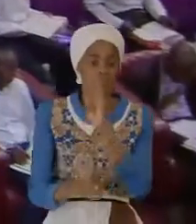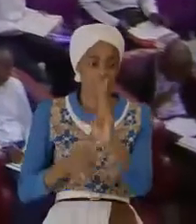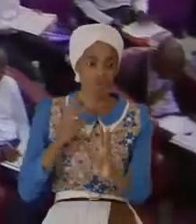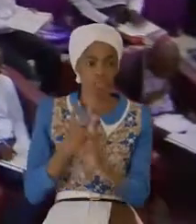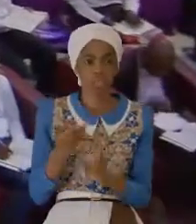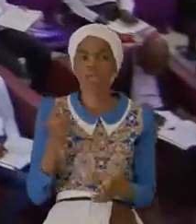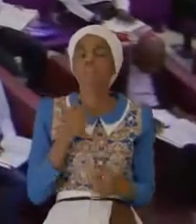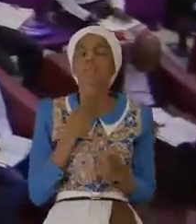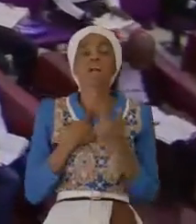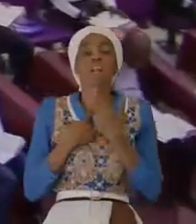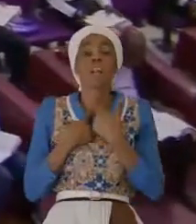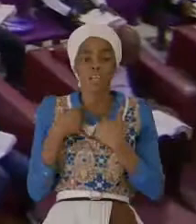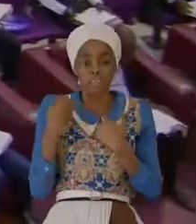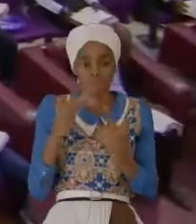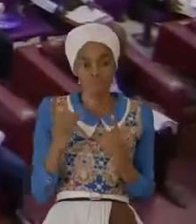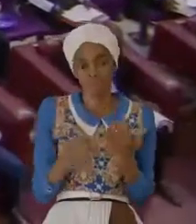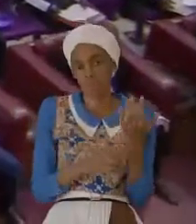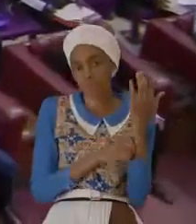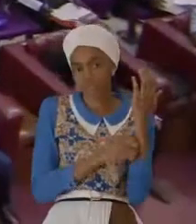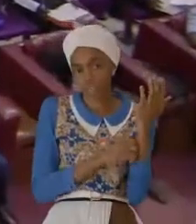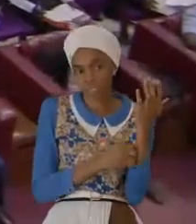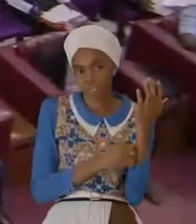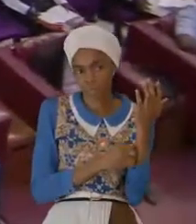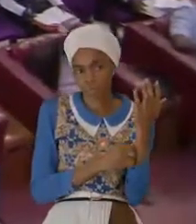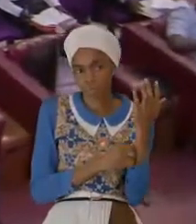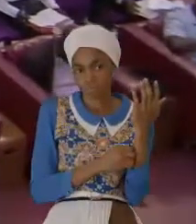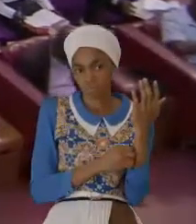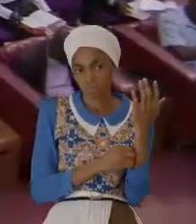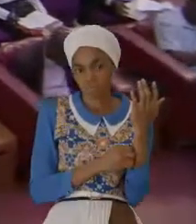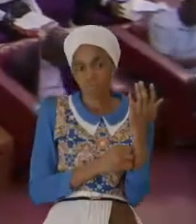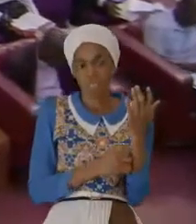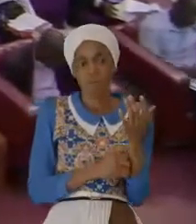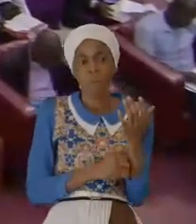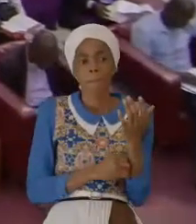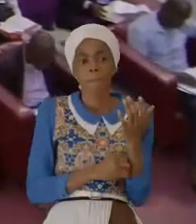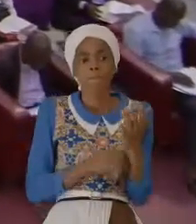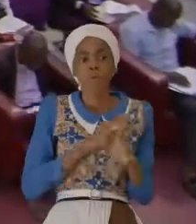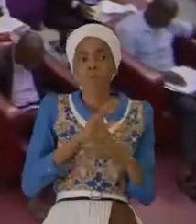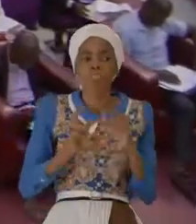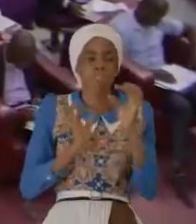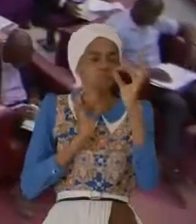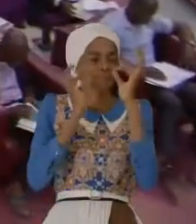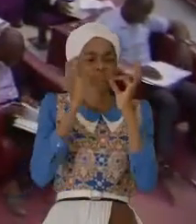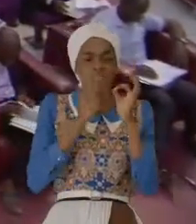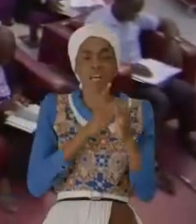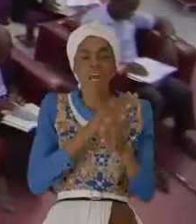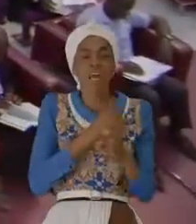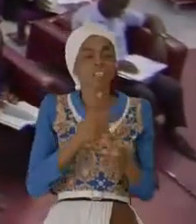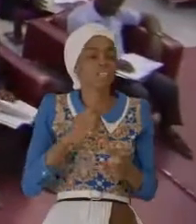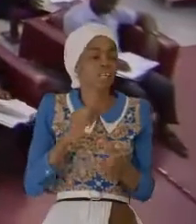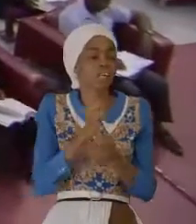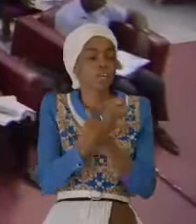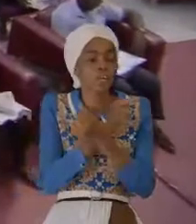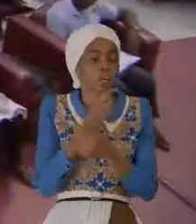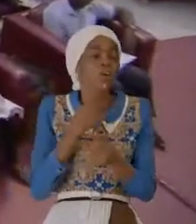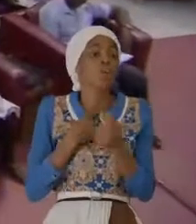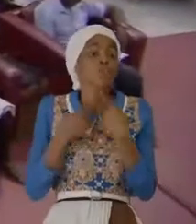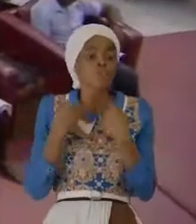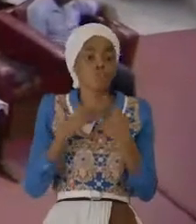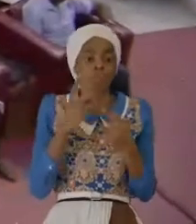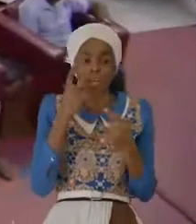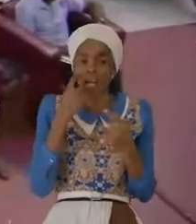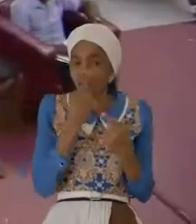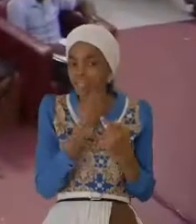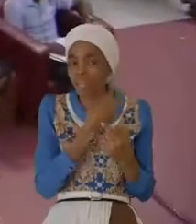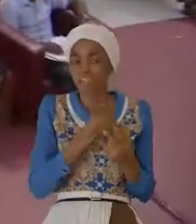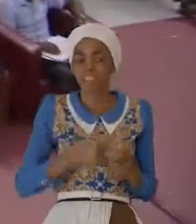the Lost of the Flesh in all their expressions and the lost of the eyes and the price